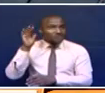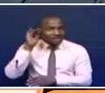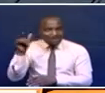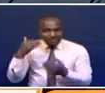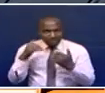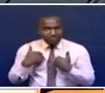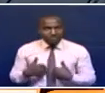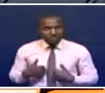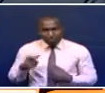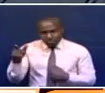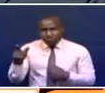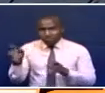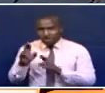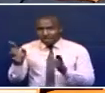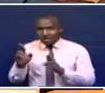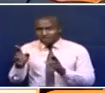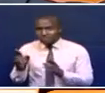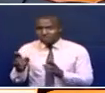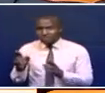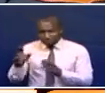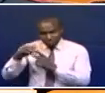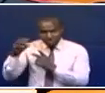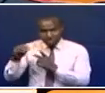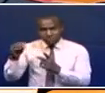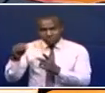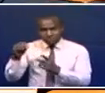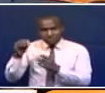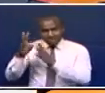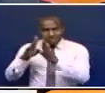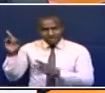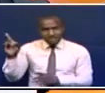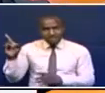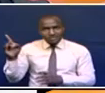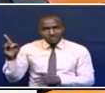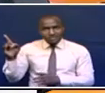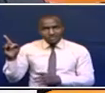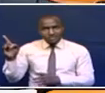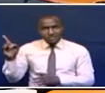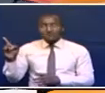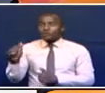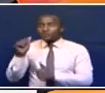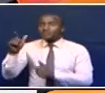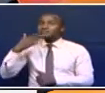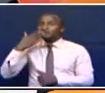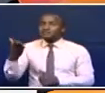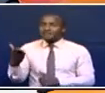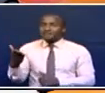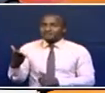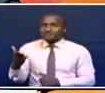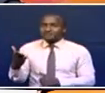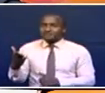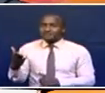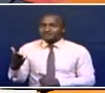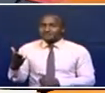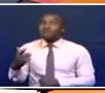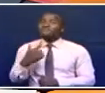mouth. Are you prepared to have us go for nomination in Kasarani? To which he replied very firmly, and the